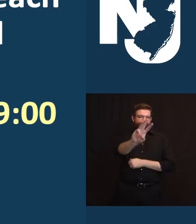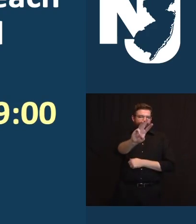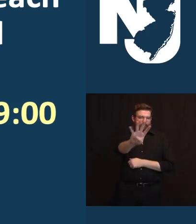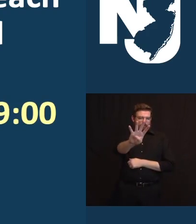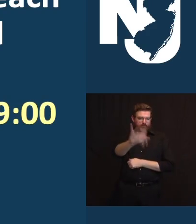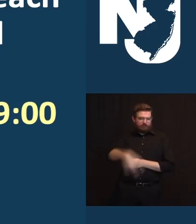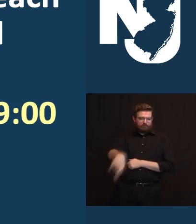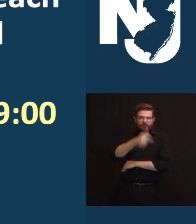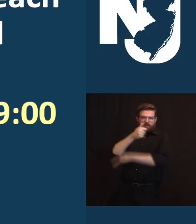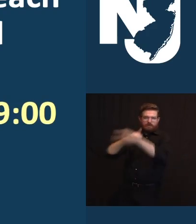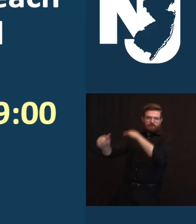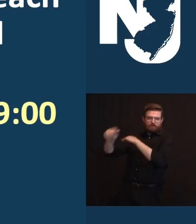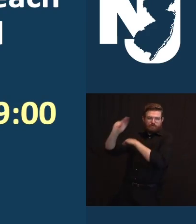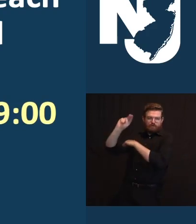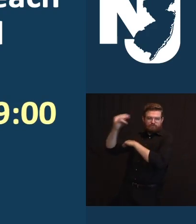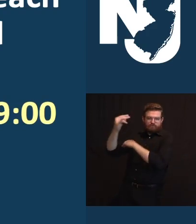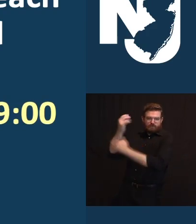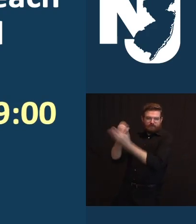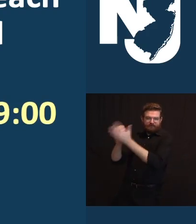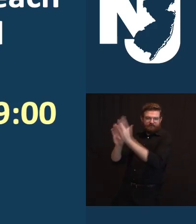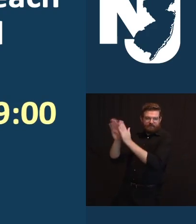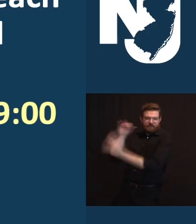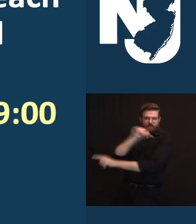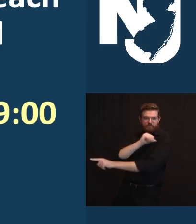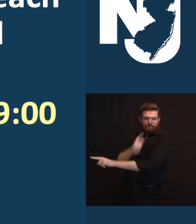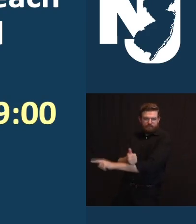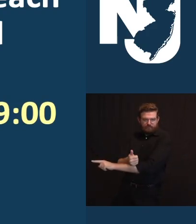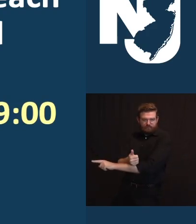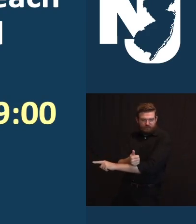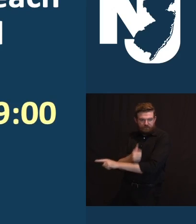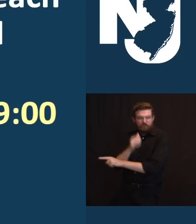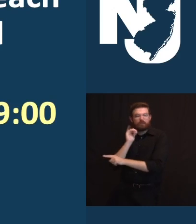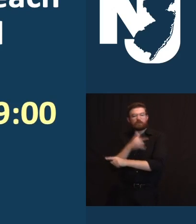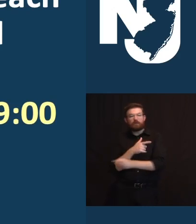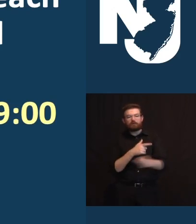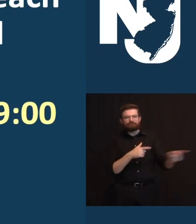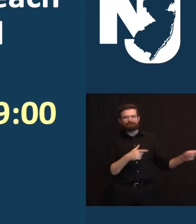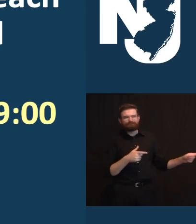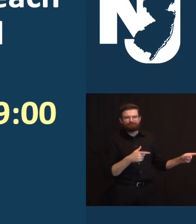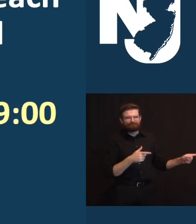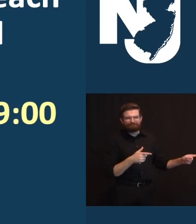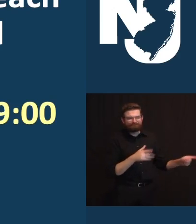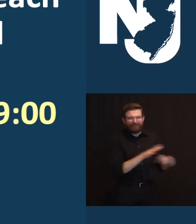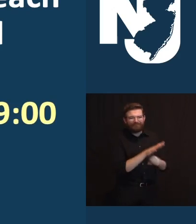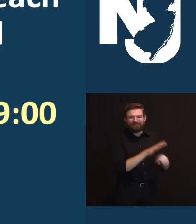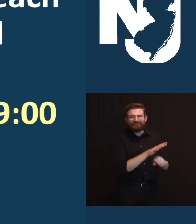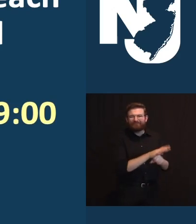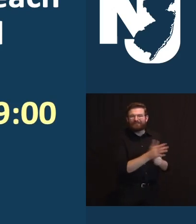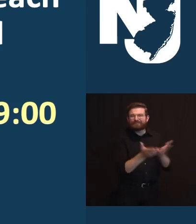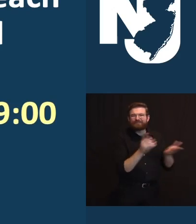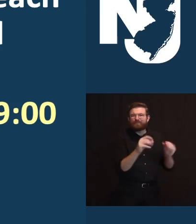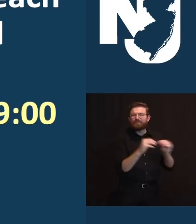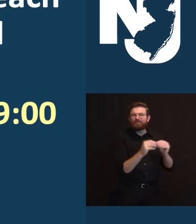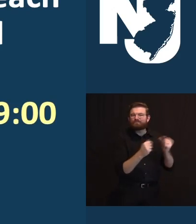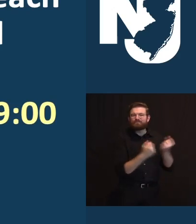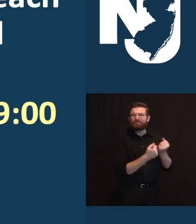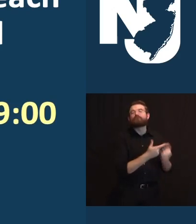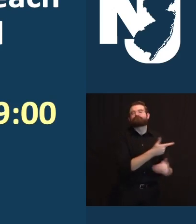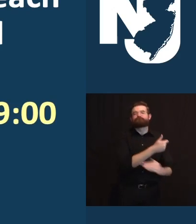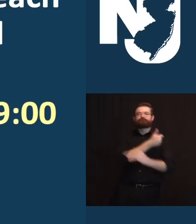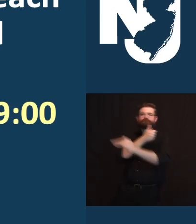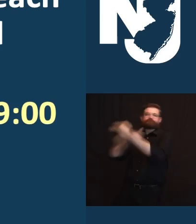underserved communities that have long been in the charter of the New Jersey Redevelopment Authority. So as we stated yesterday, we're allocating $6 million